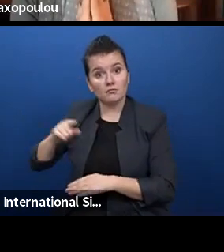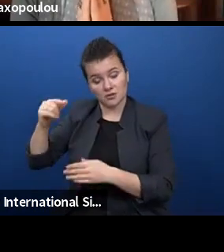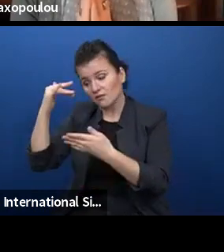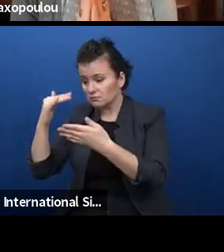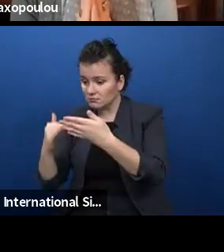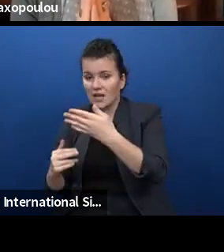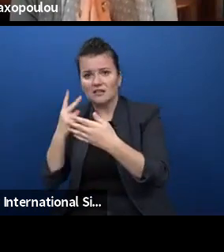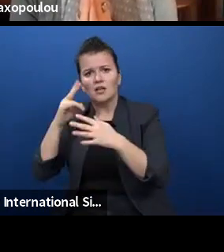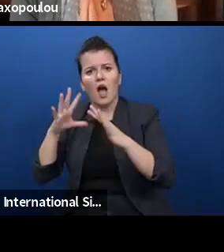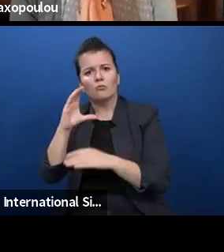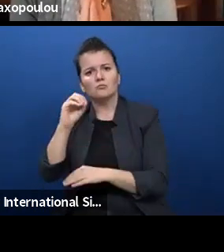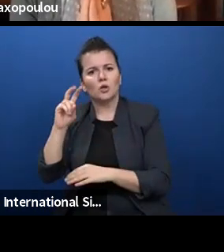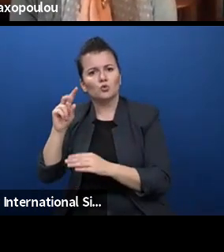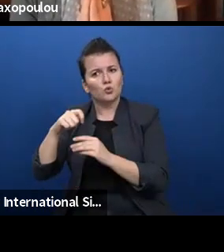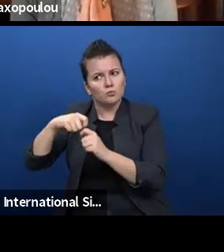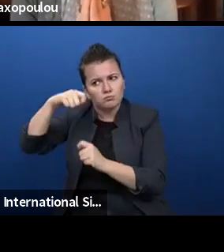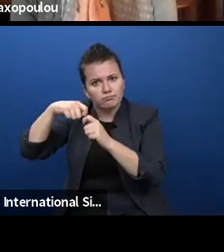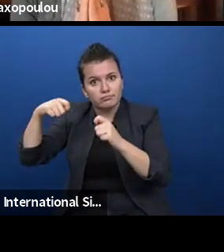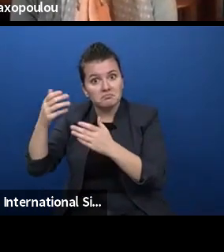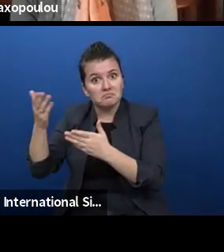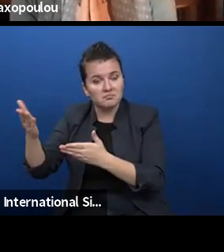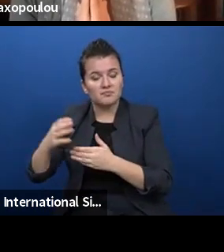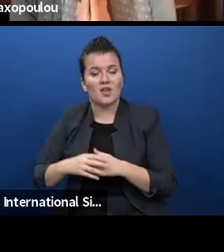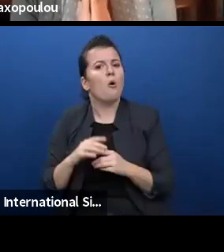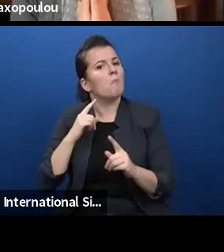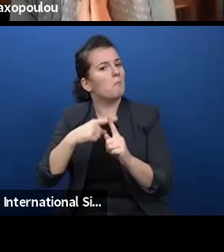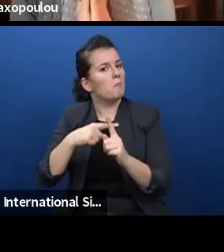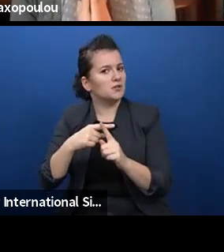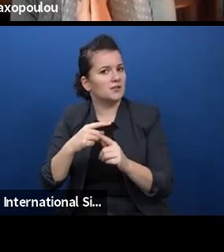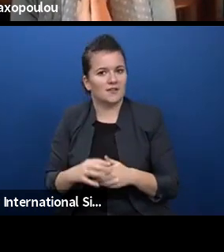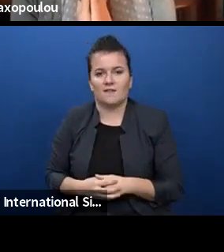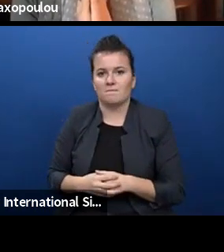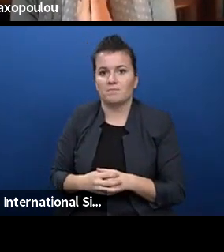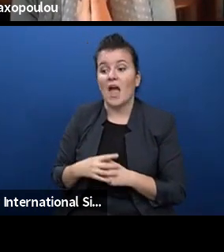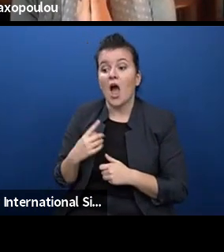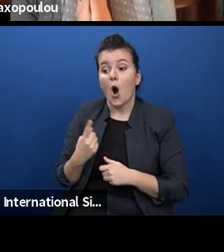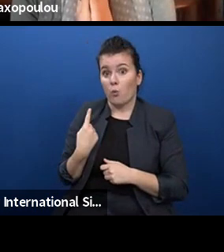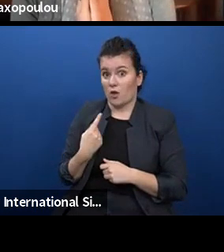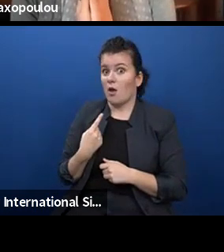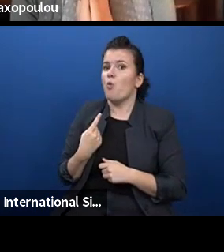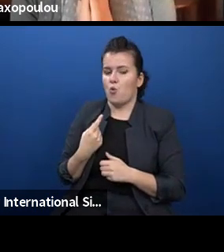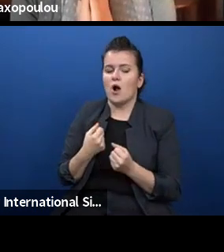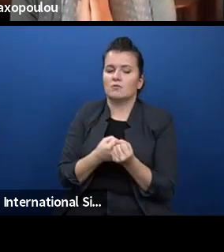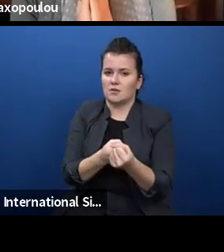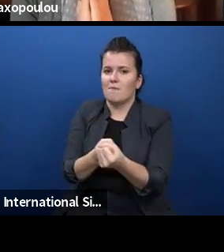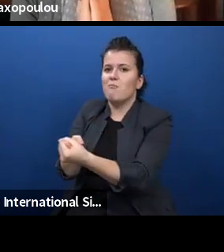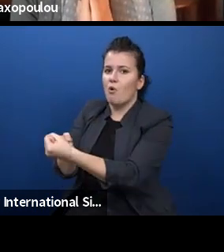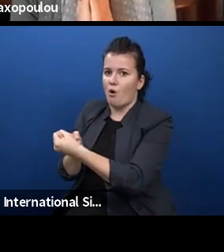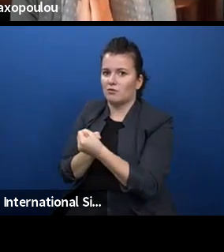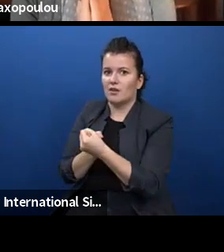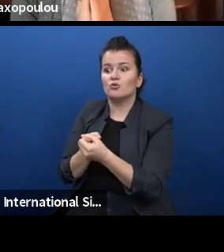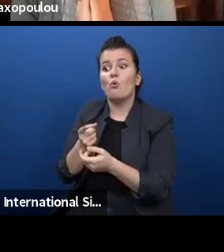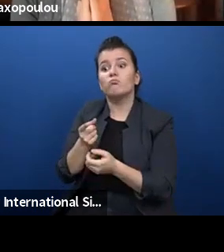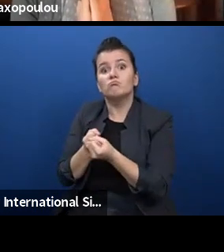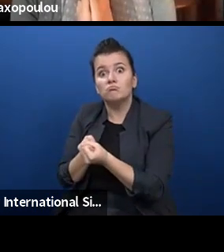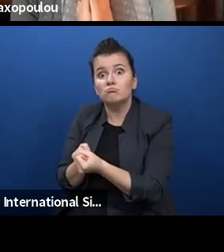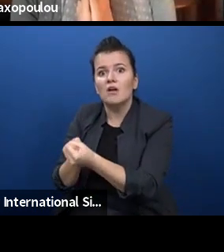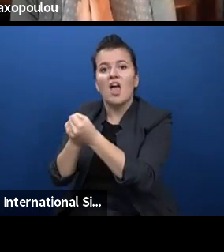I suppose the other... We've provided a lot of support and enabled that to happen so that people aren't afraid of failing. And I